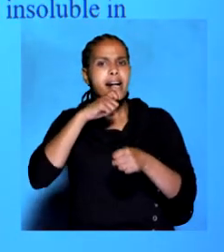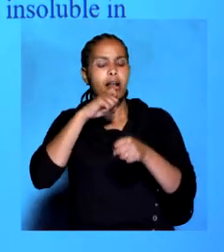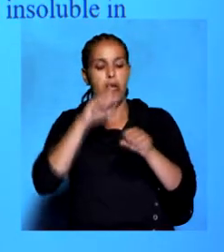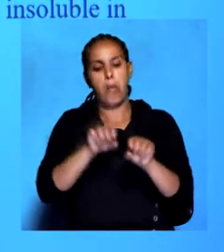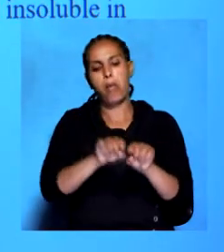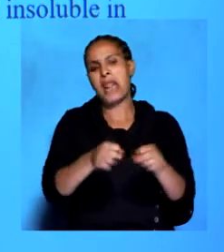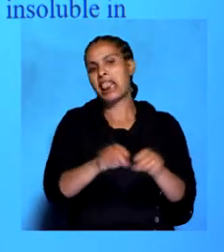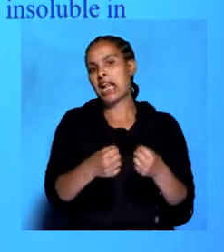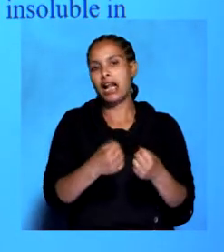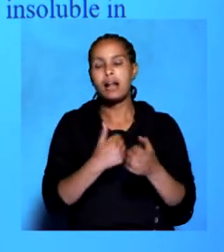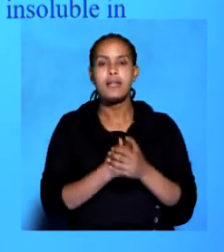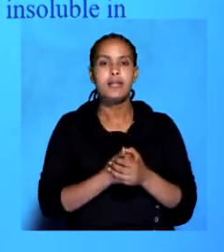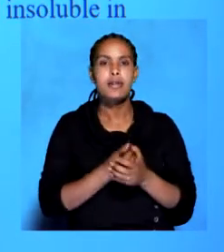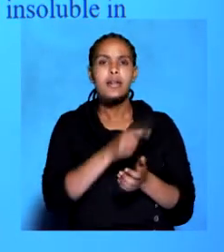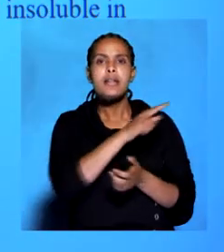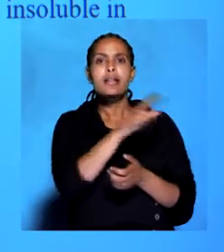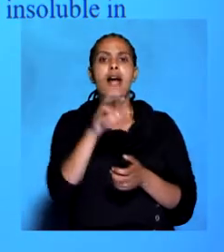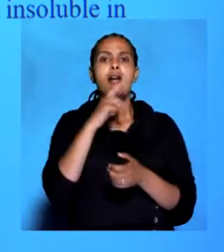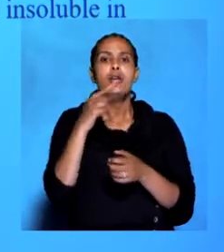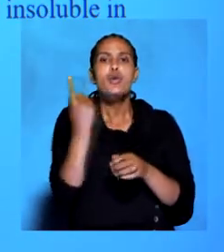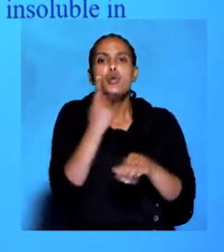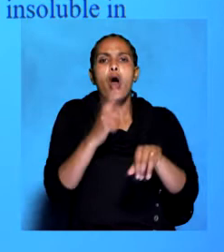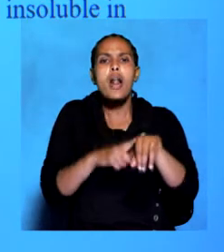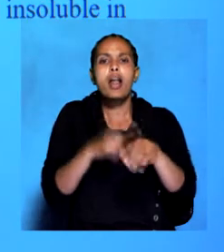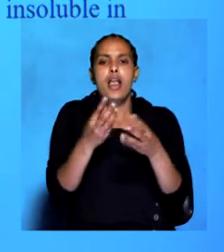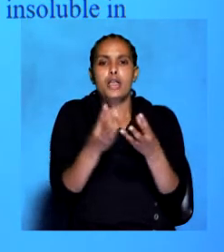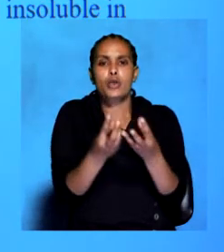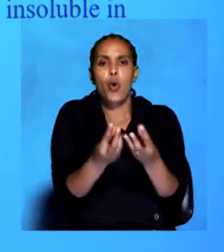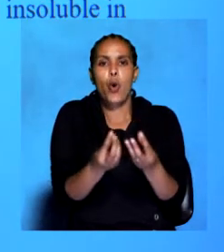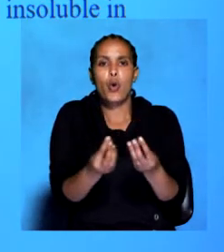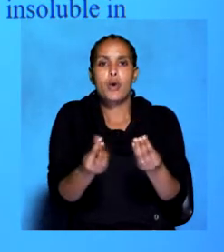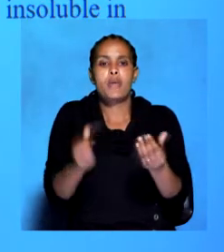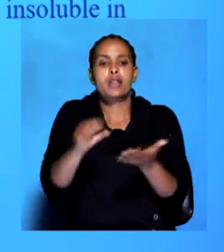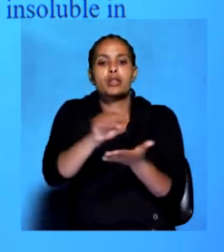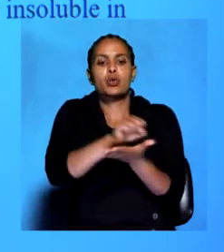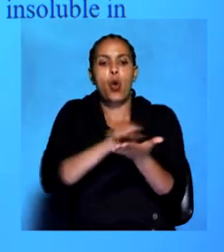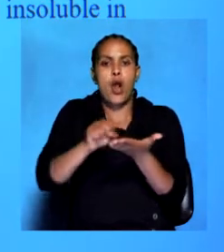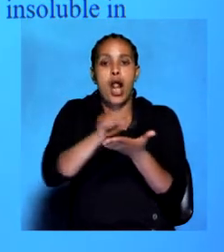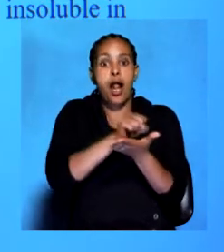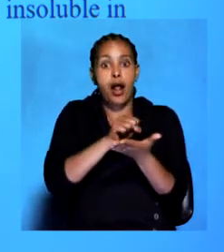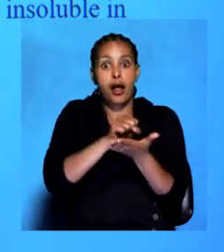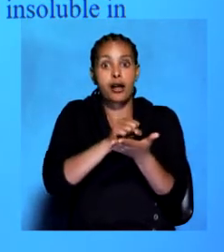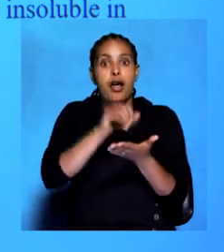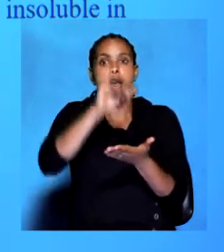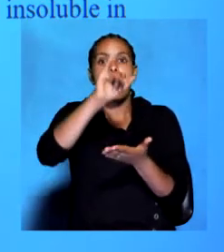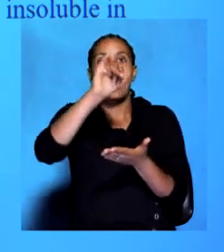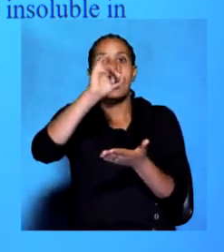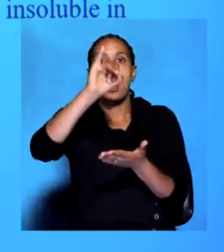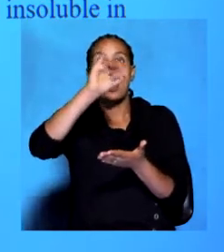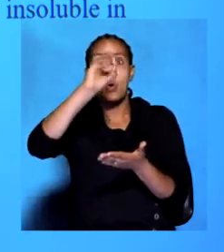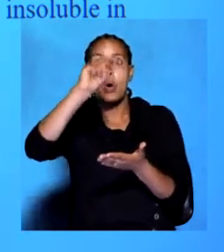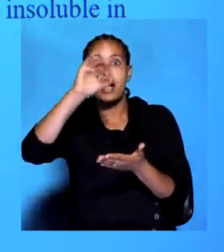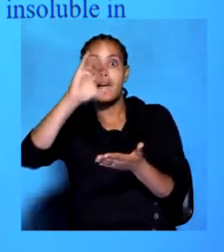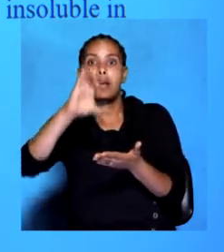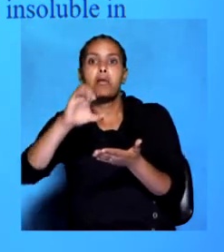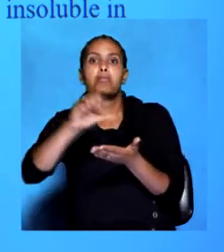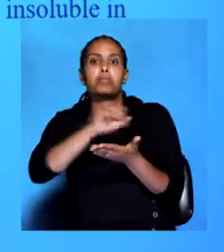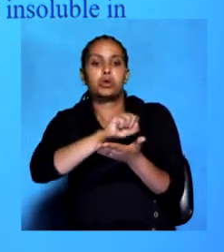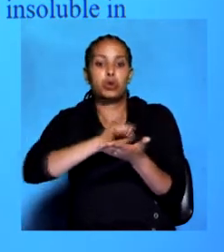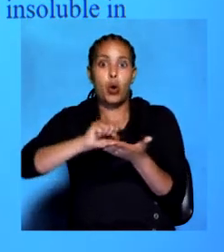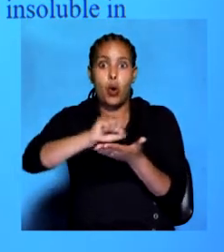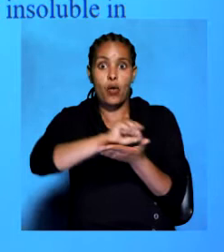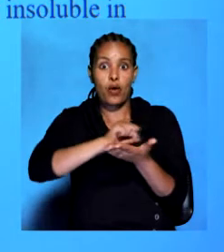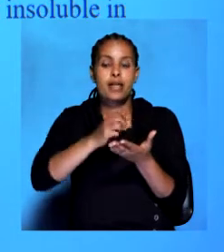brittle. They are usually soluble in polar solvents. Ionic compounds are soluble in polar